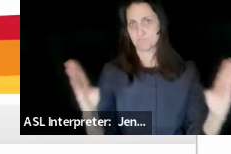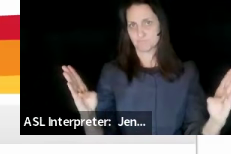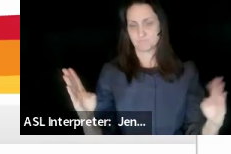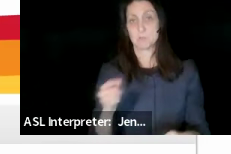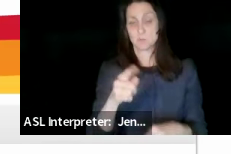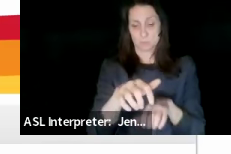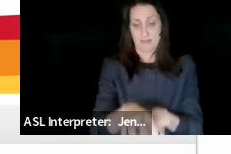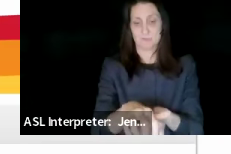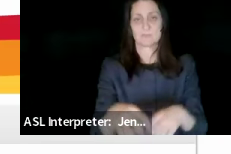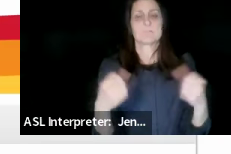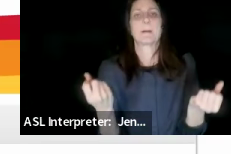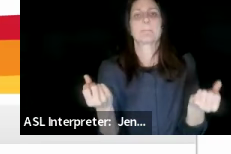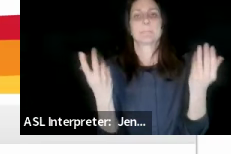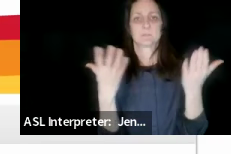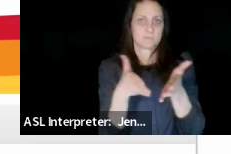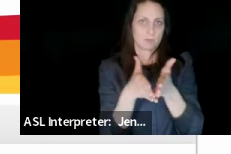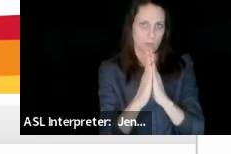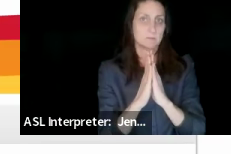you're going to call that you're requesting.